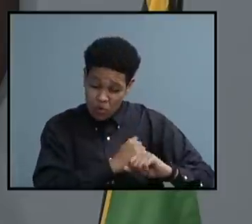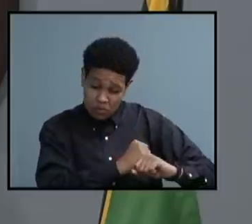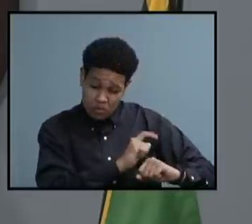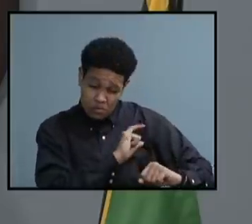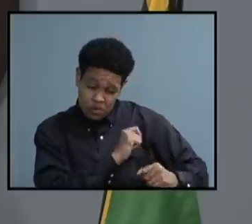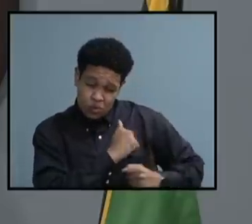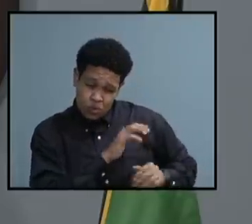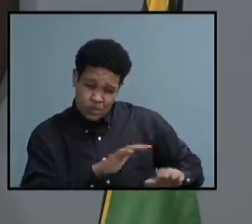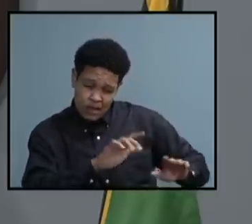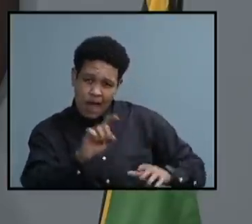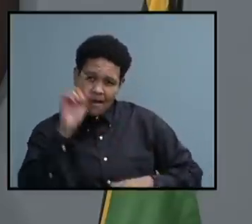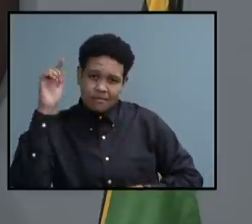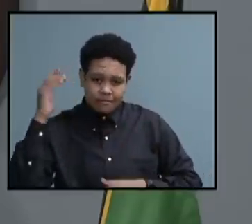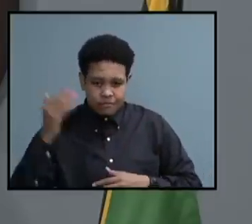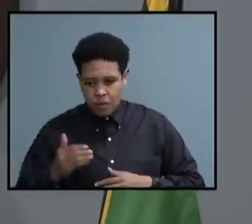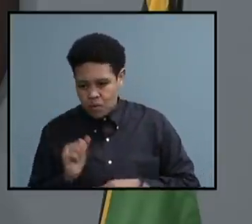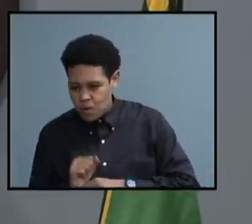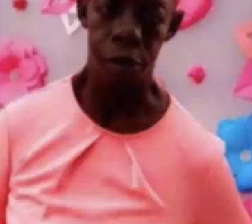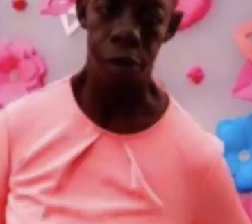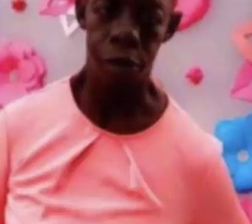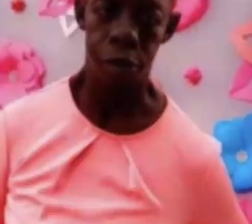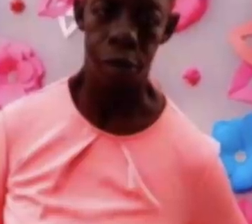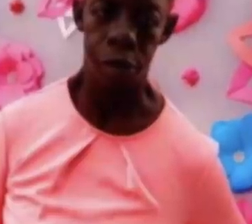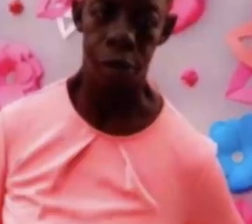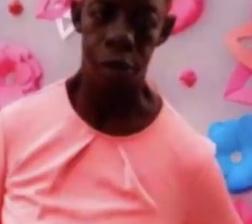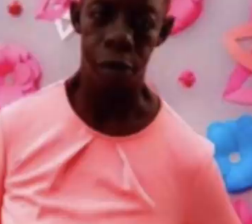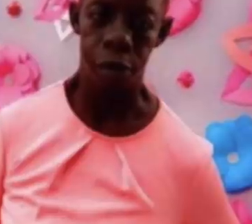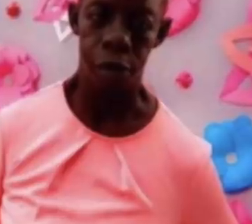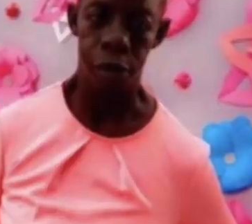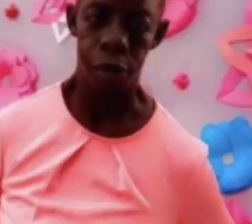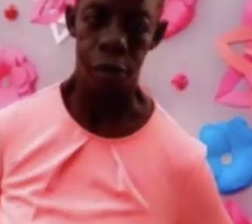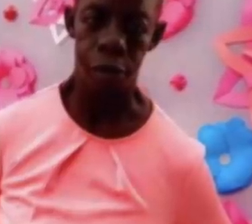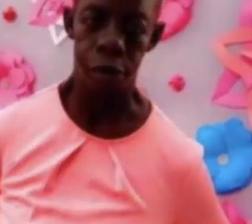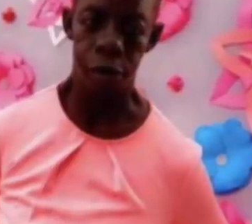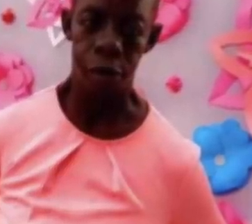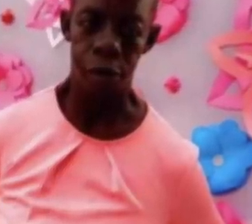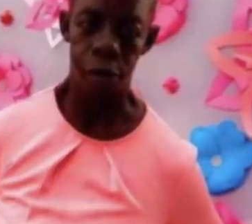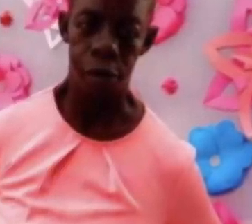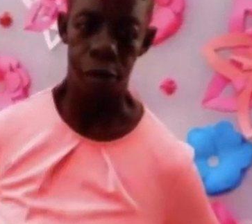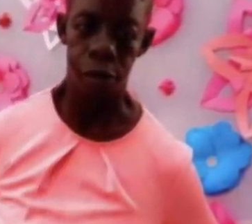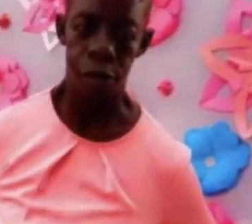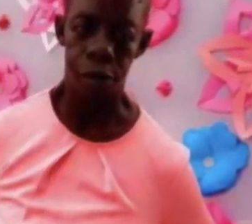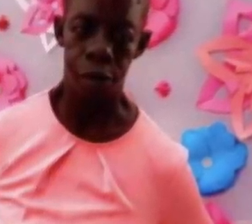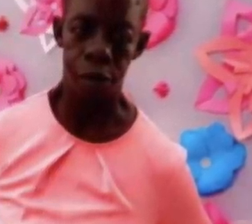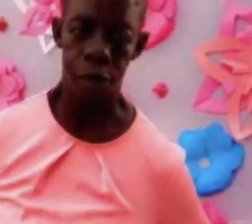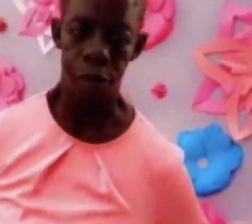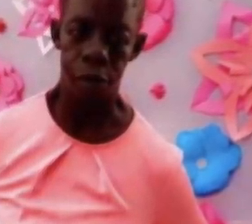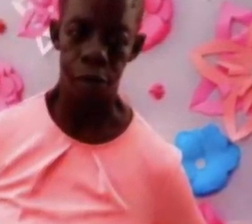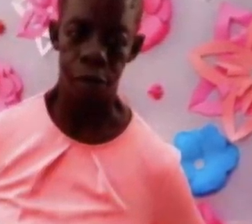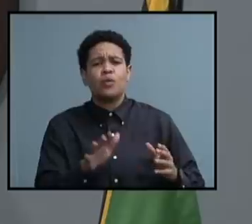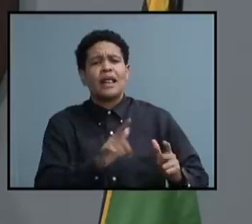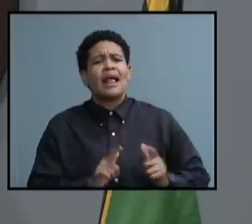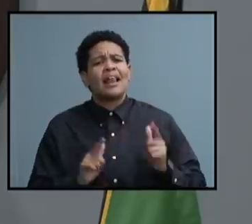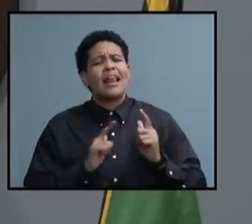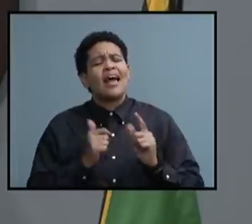to be on the front line. And when our citizens lose their lives in these